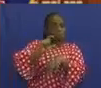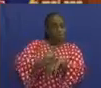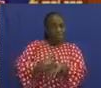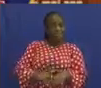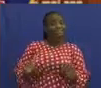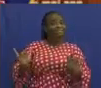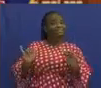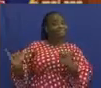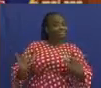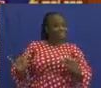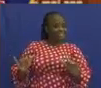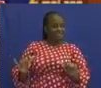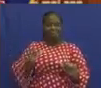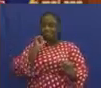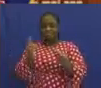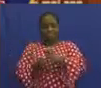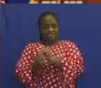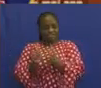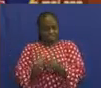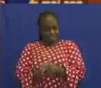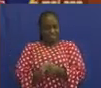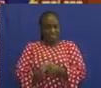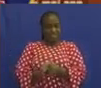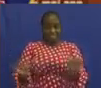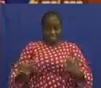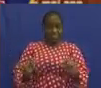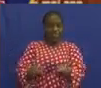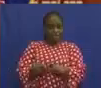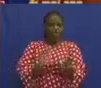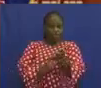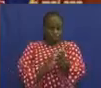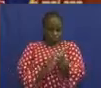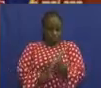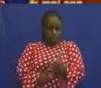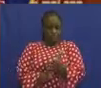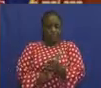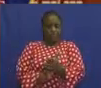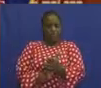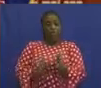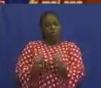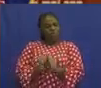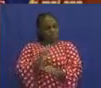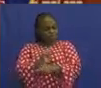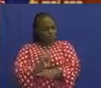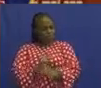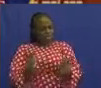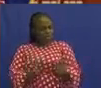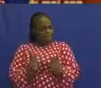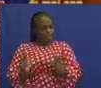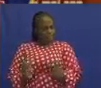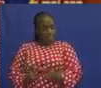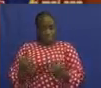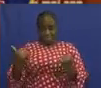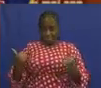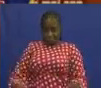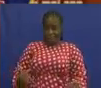remain the same as our protocols in schools. With workplaces